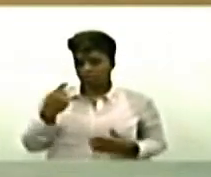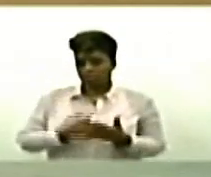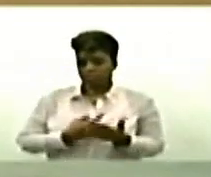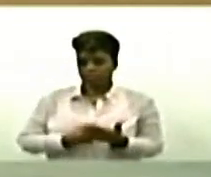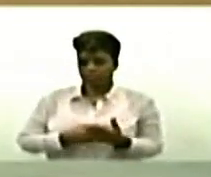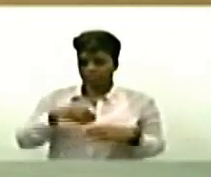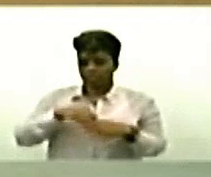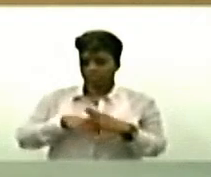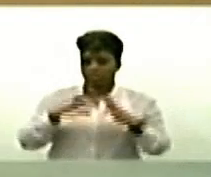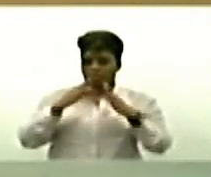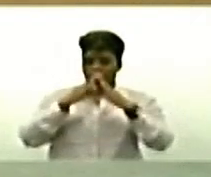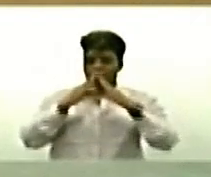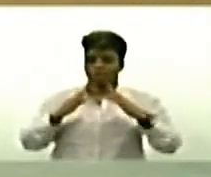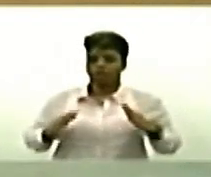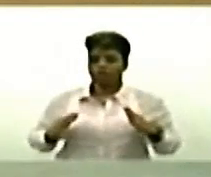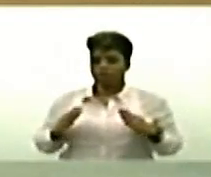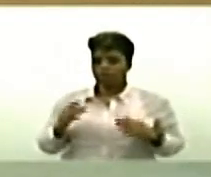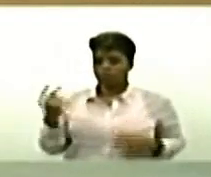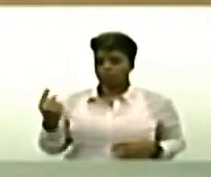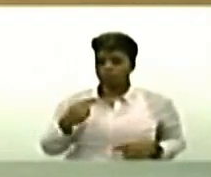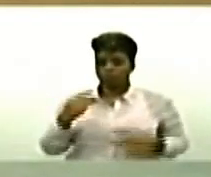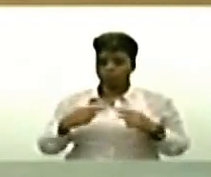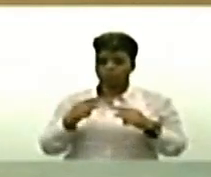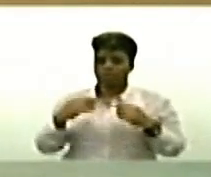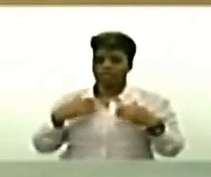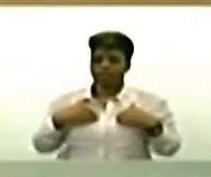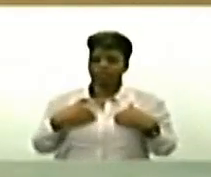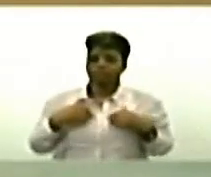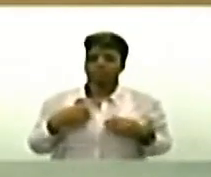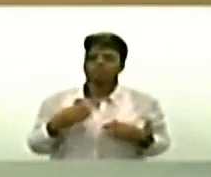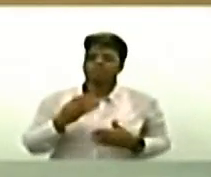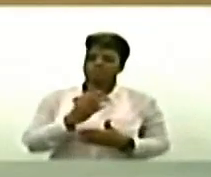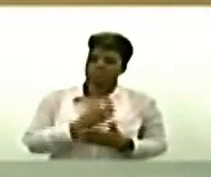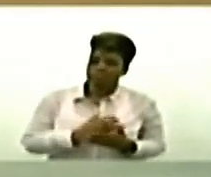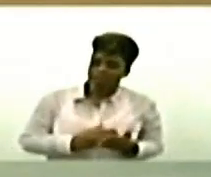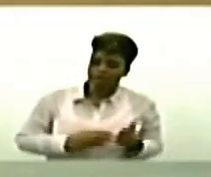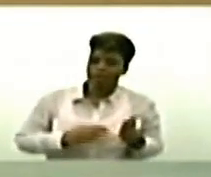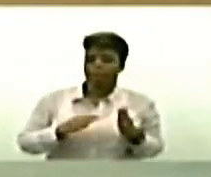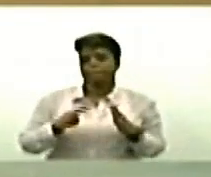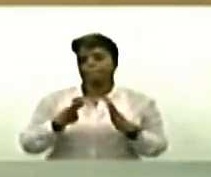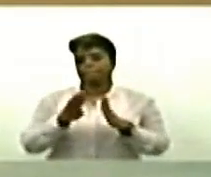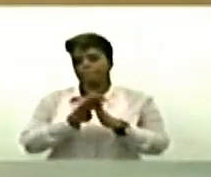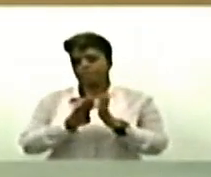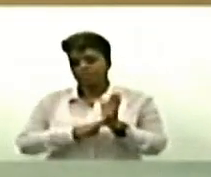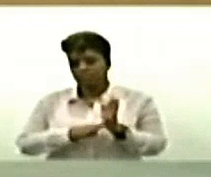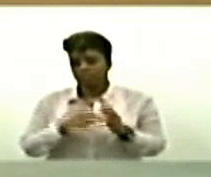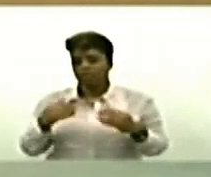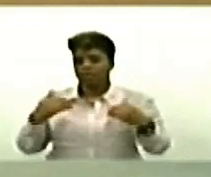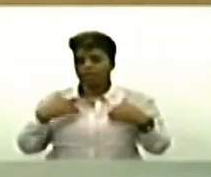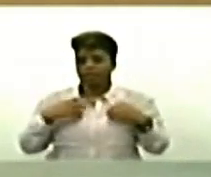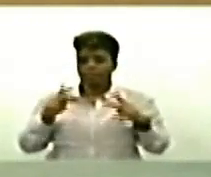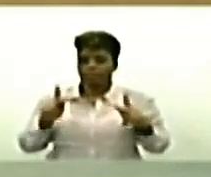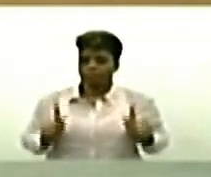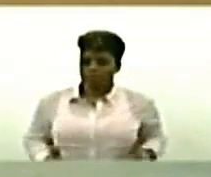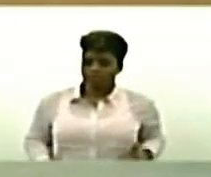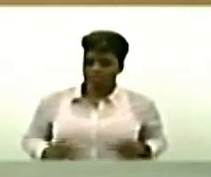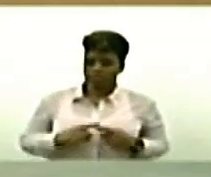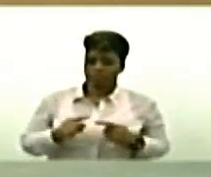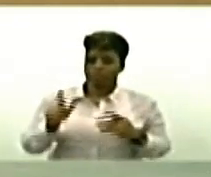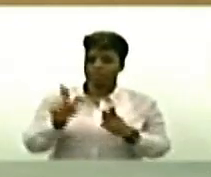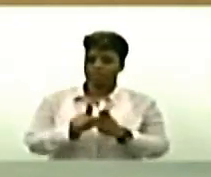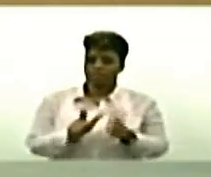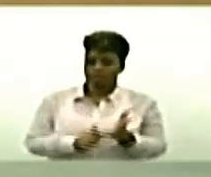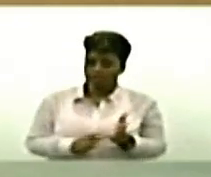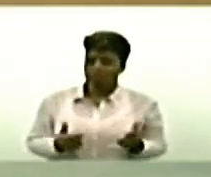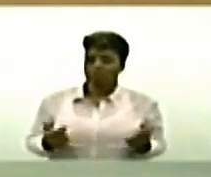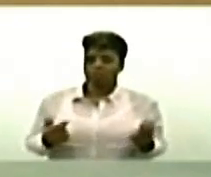house, it's only like when you have certain bills, you have persons from legal affairs sitting